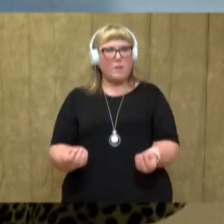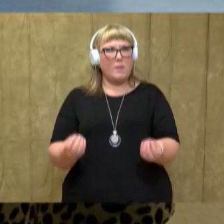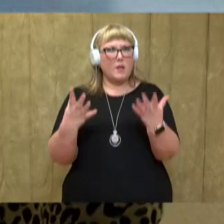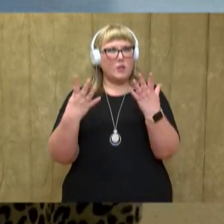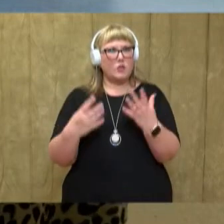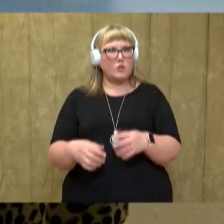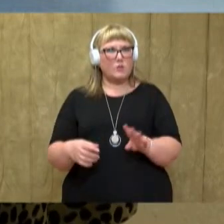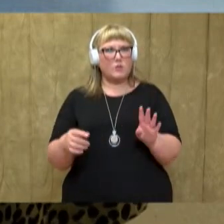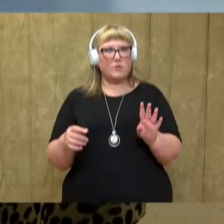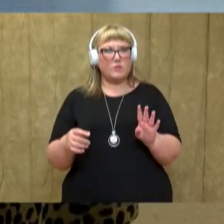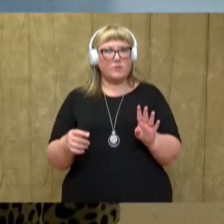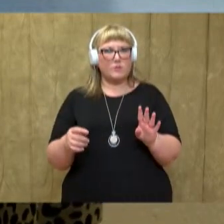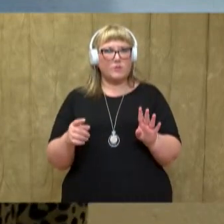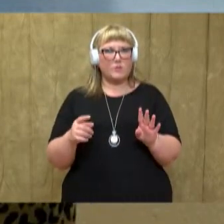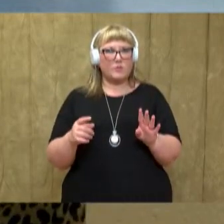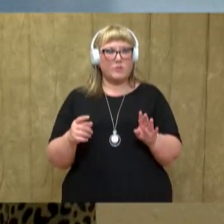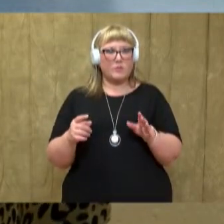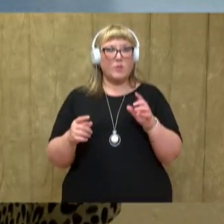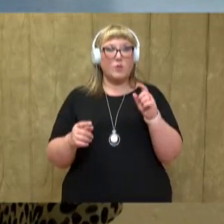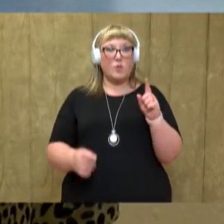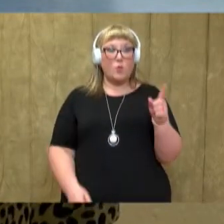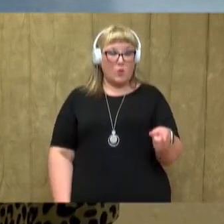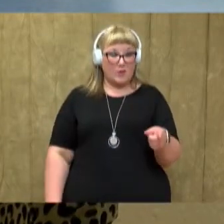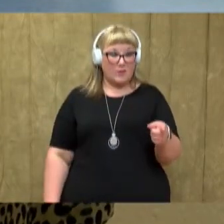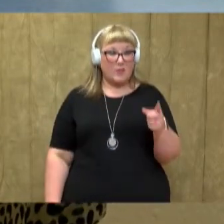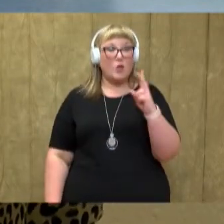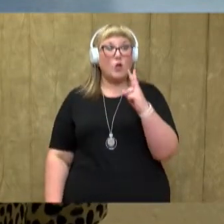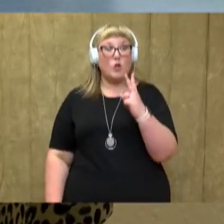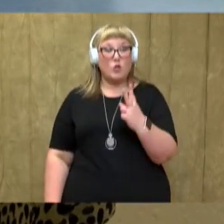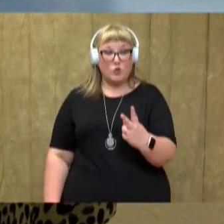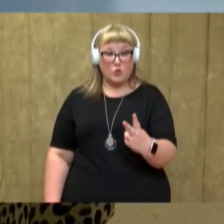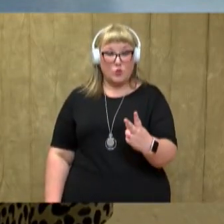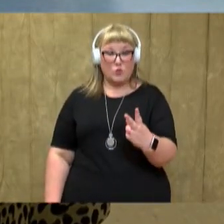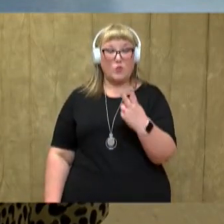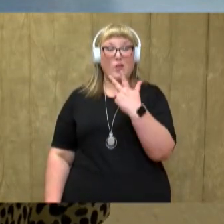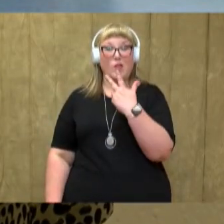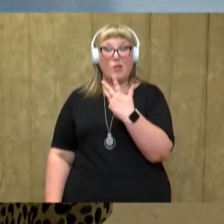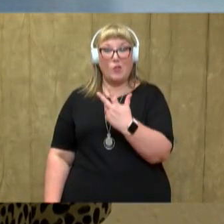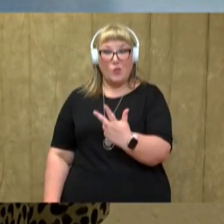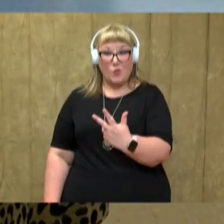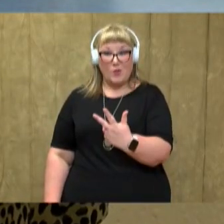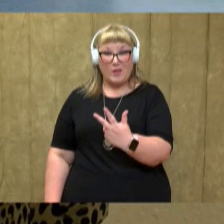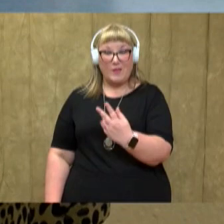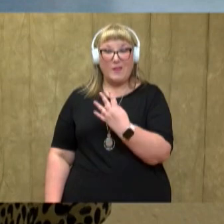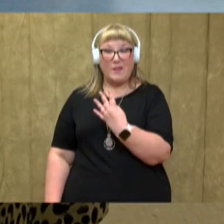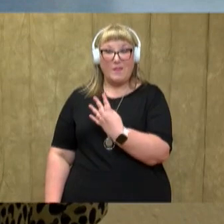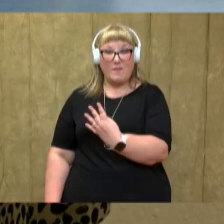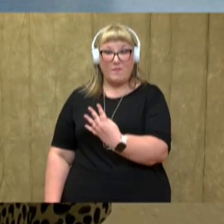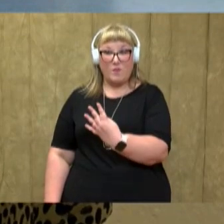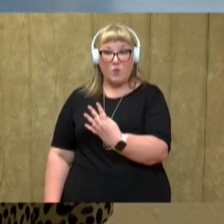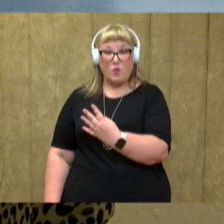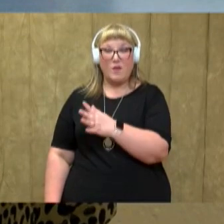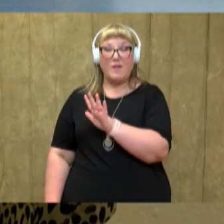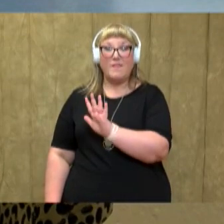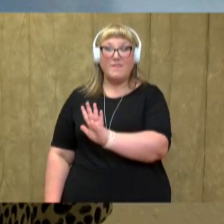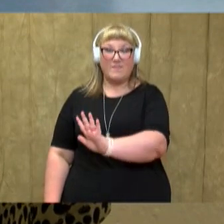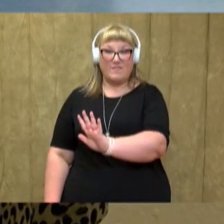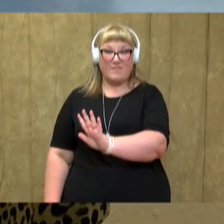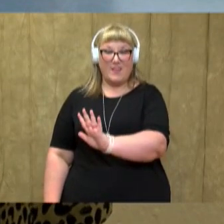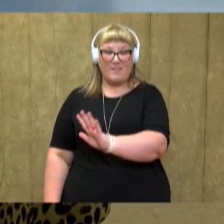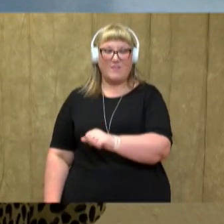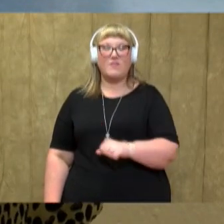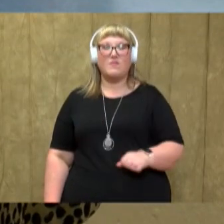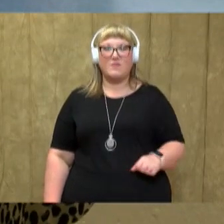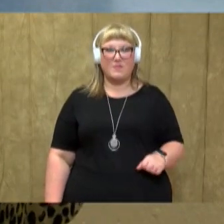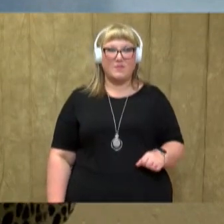cubes. Now let's add them together. 1, 2, 3, 4,